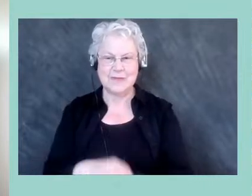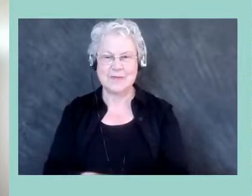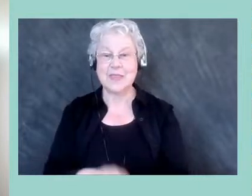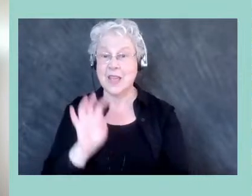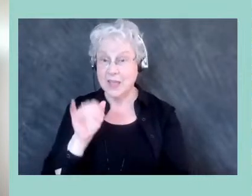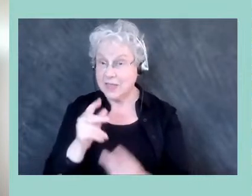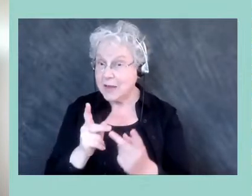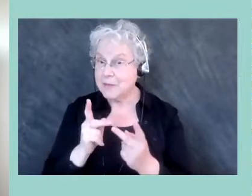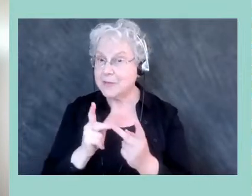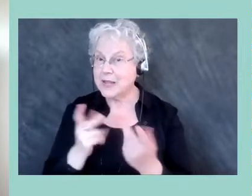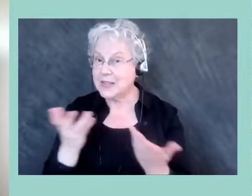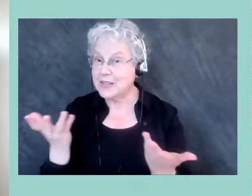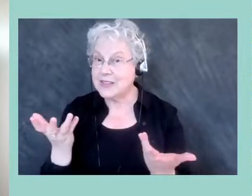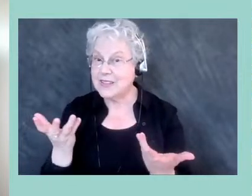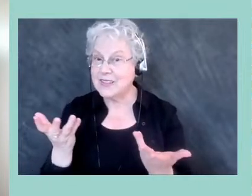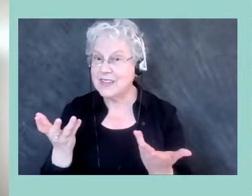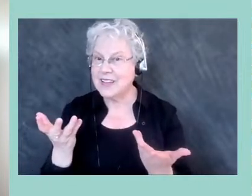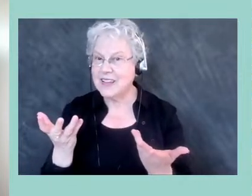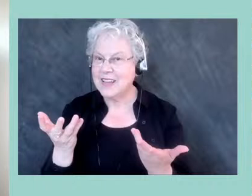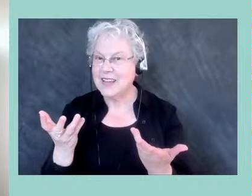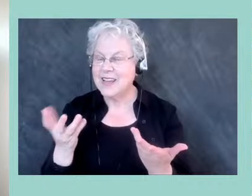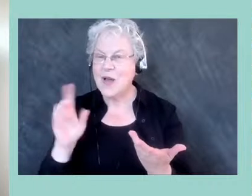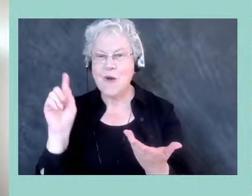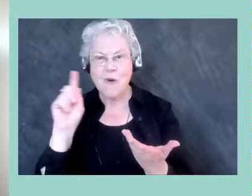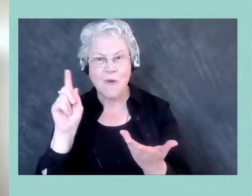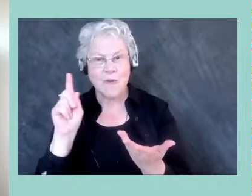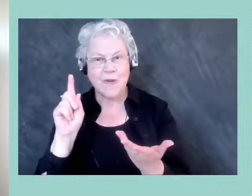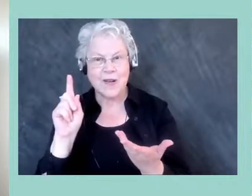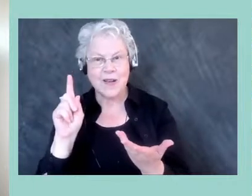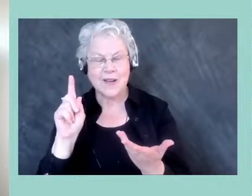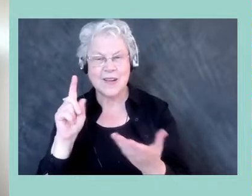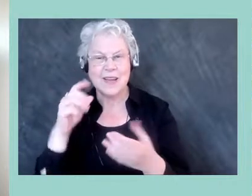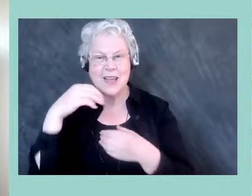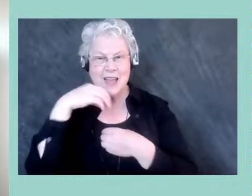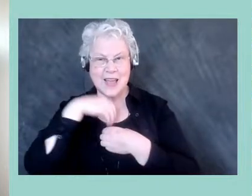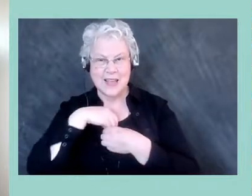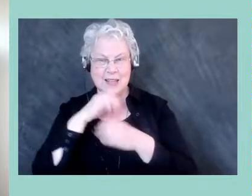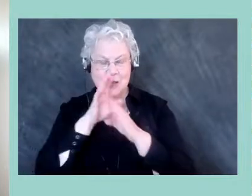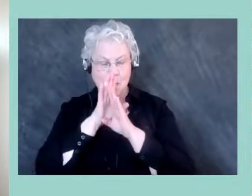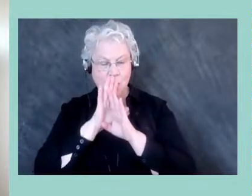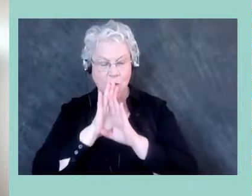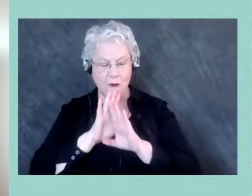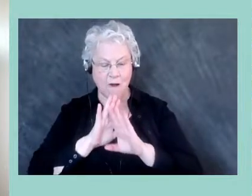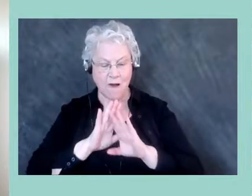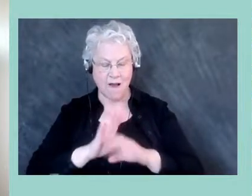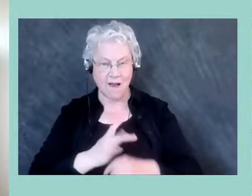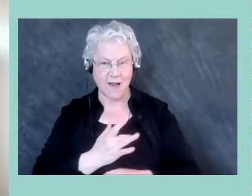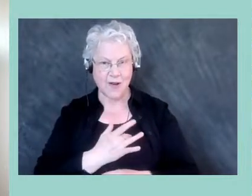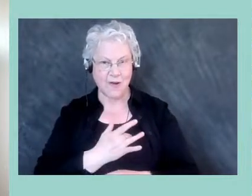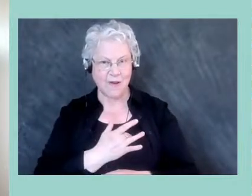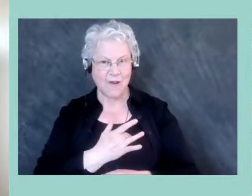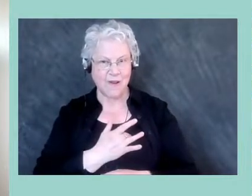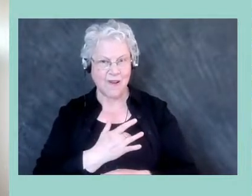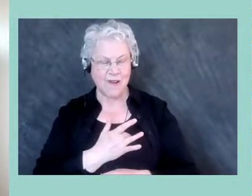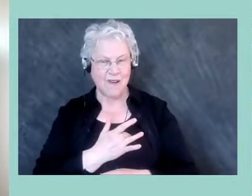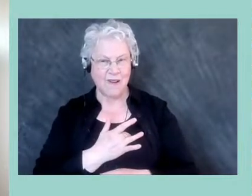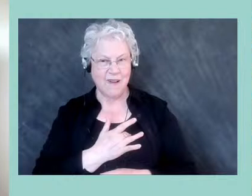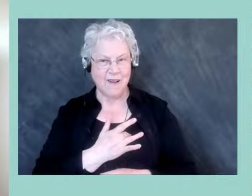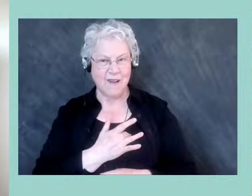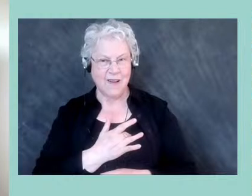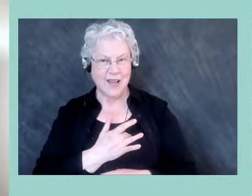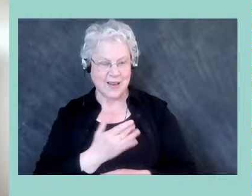That place resides in the stillness of your heart that